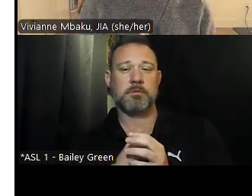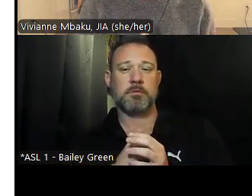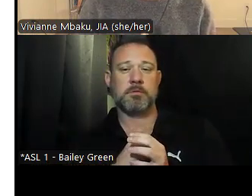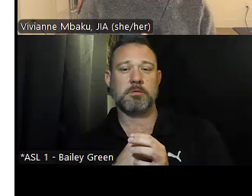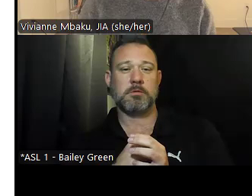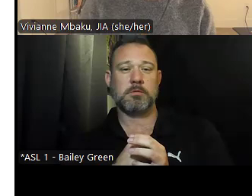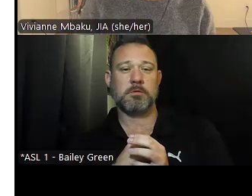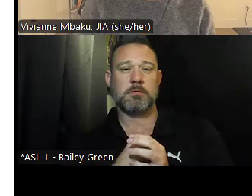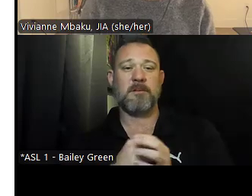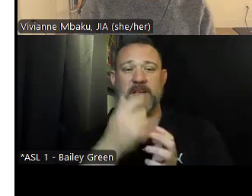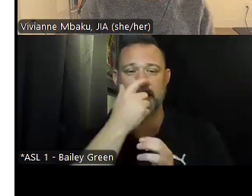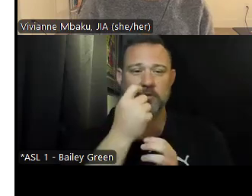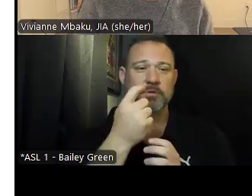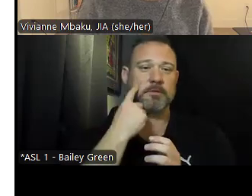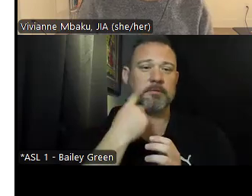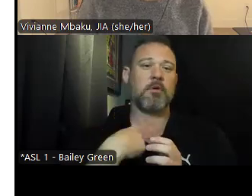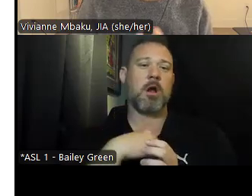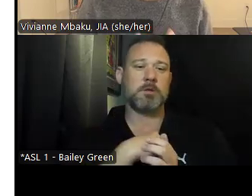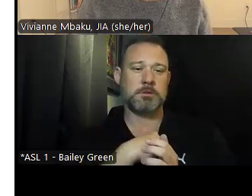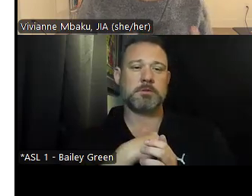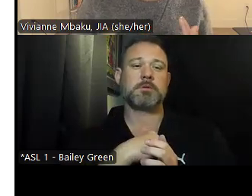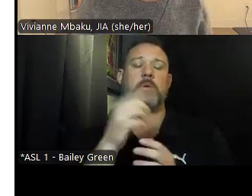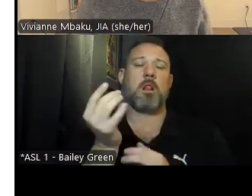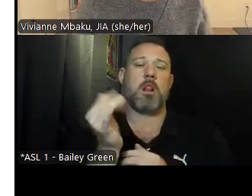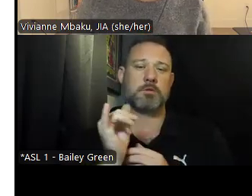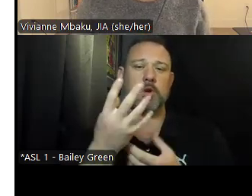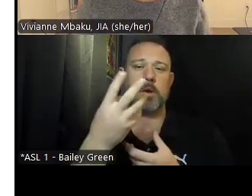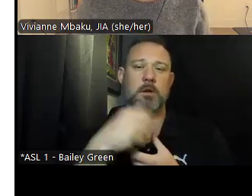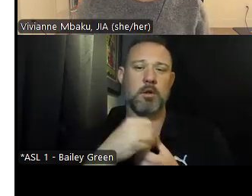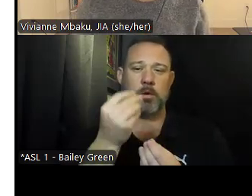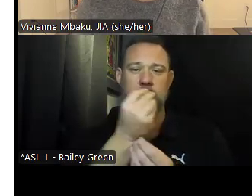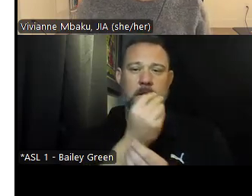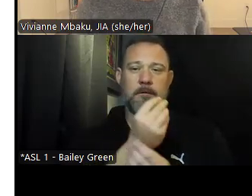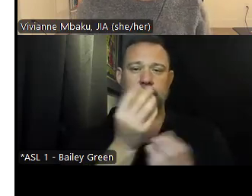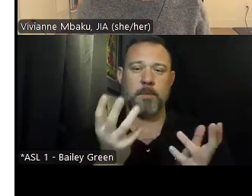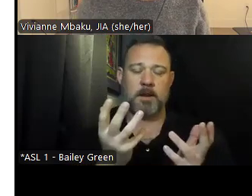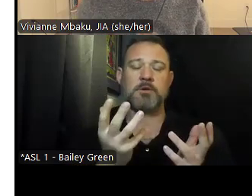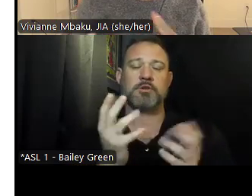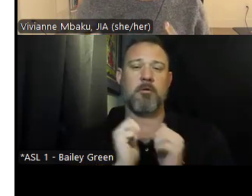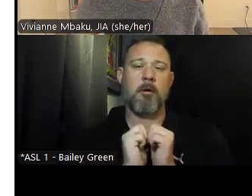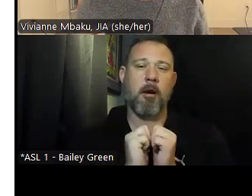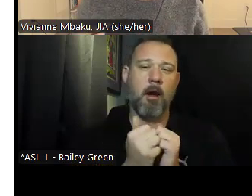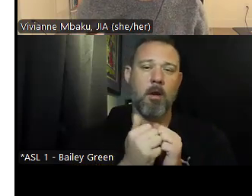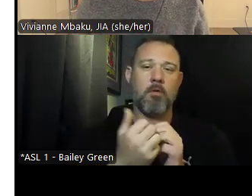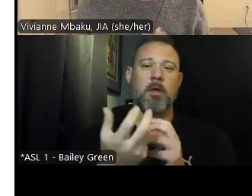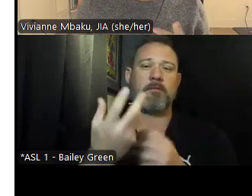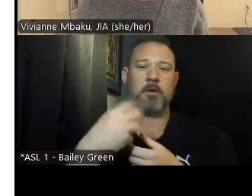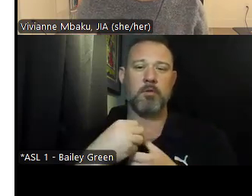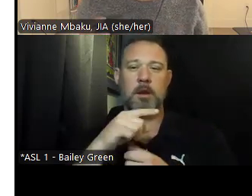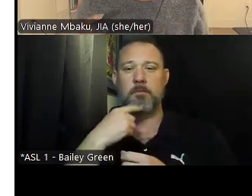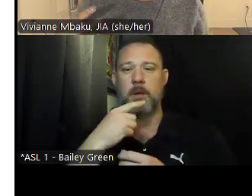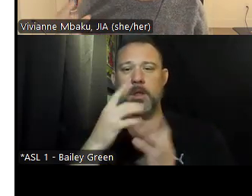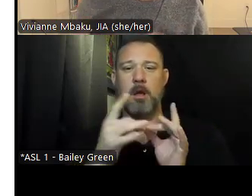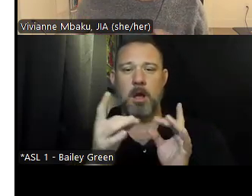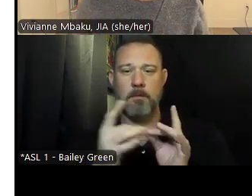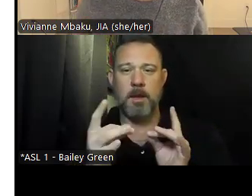interest to us. It will also include information on how they've integrated public